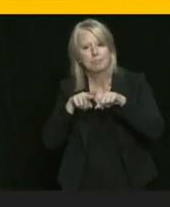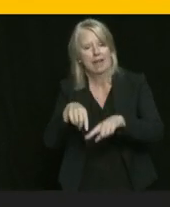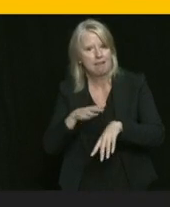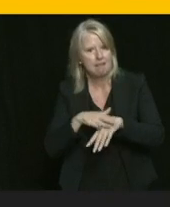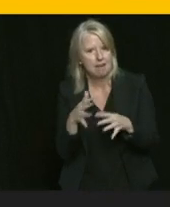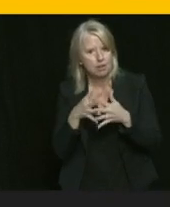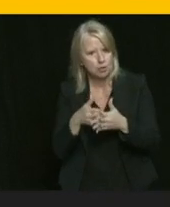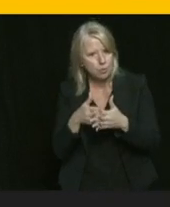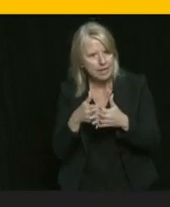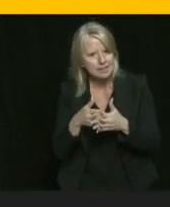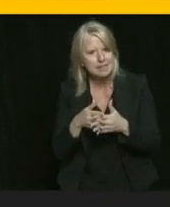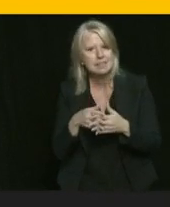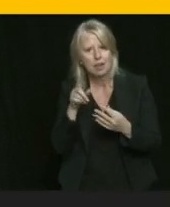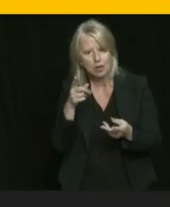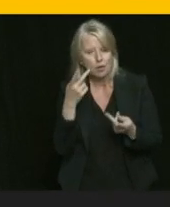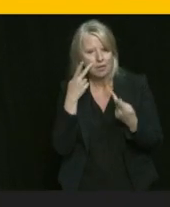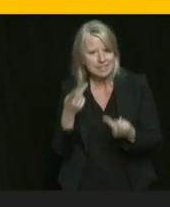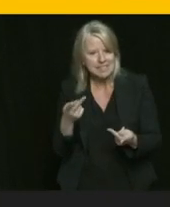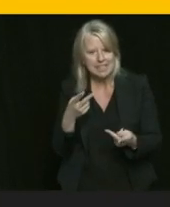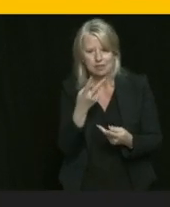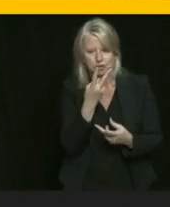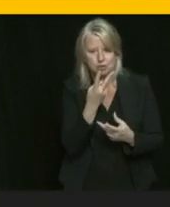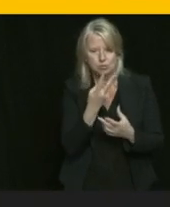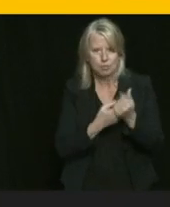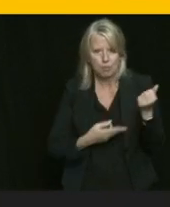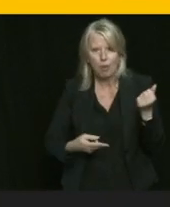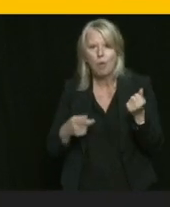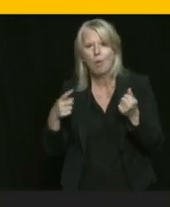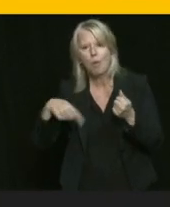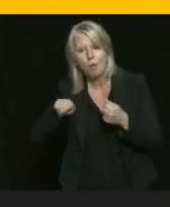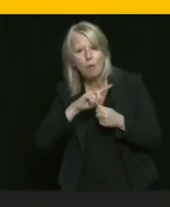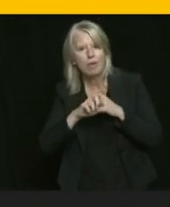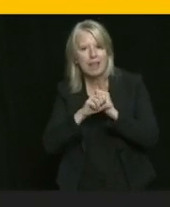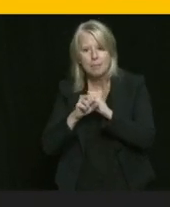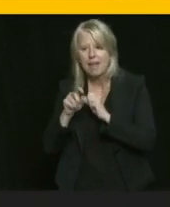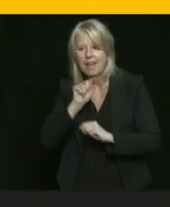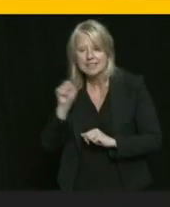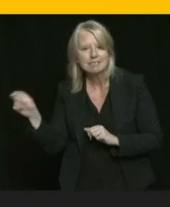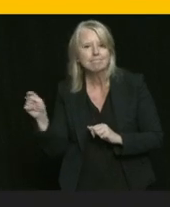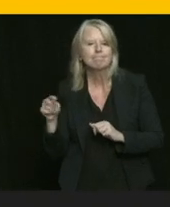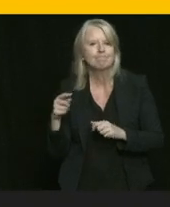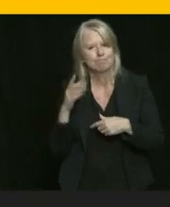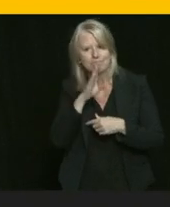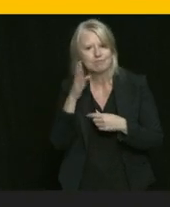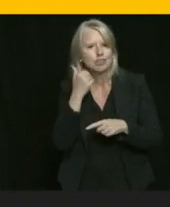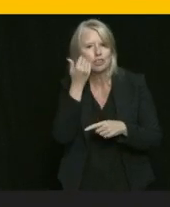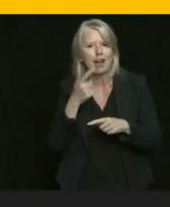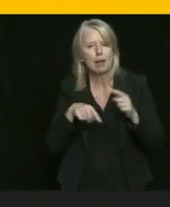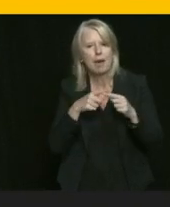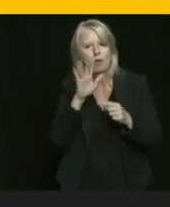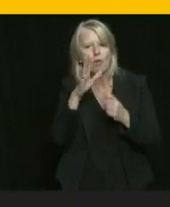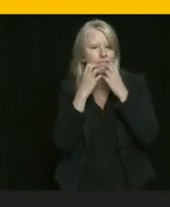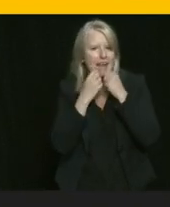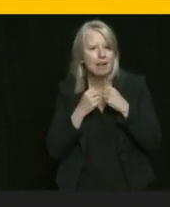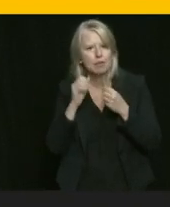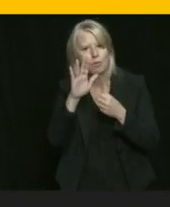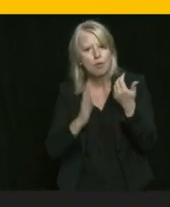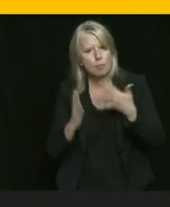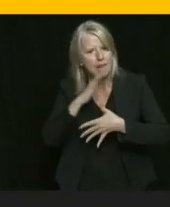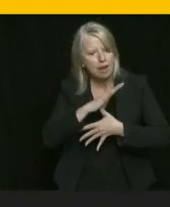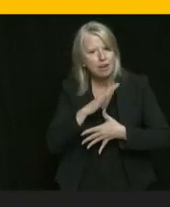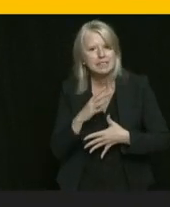States? You've watched these two campaigns unfold, and you've never been shy about your values or your priorities. What has